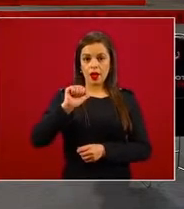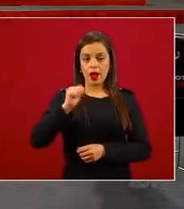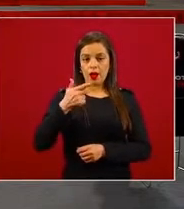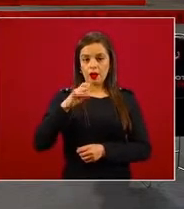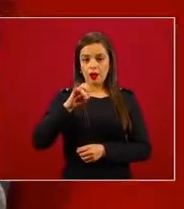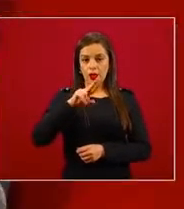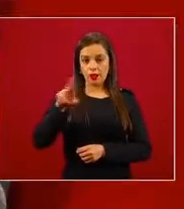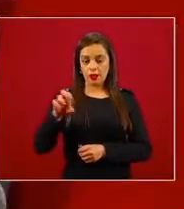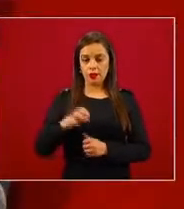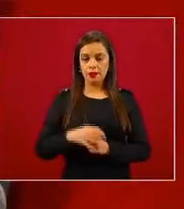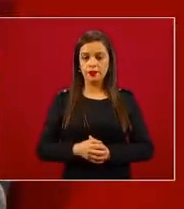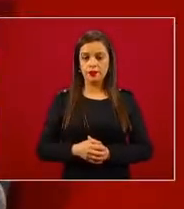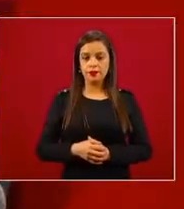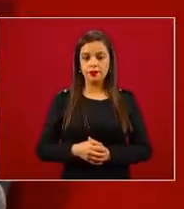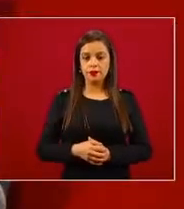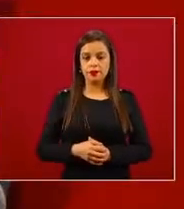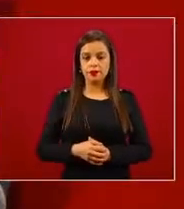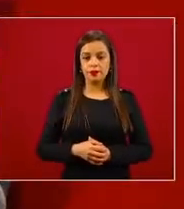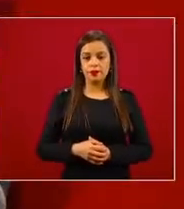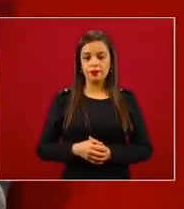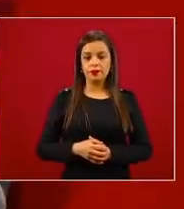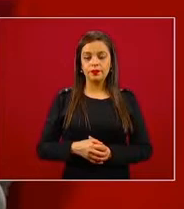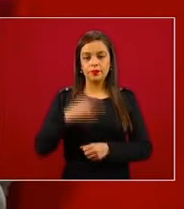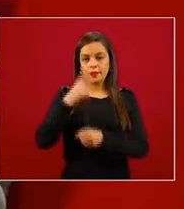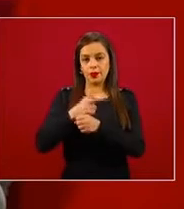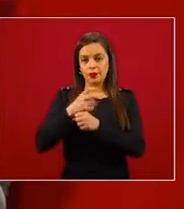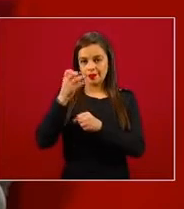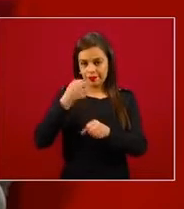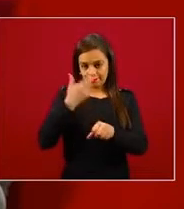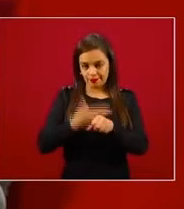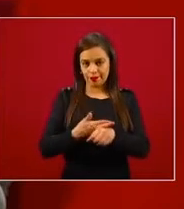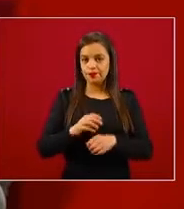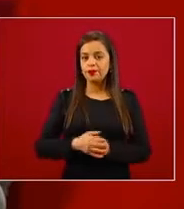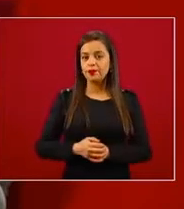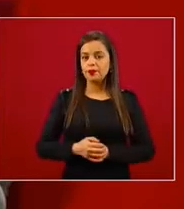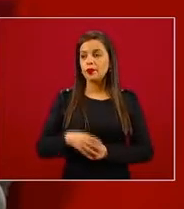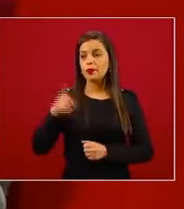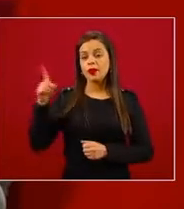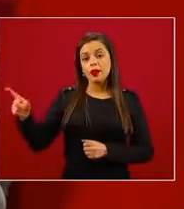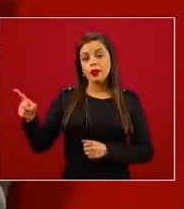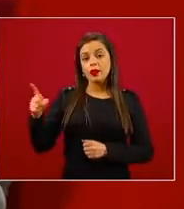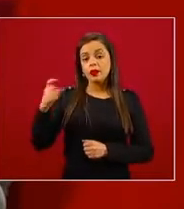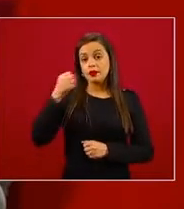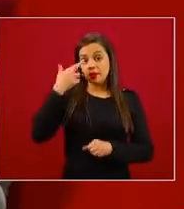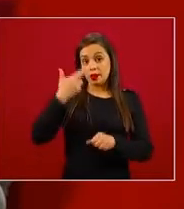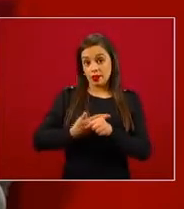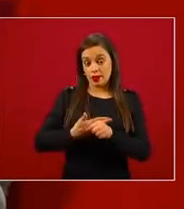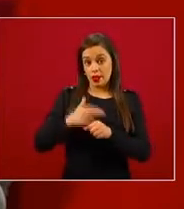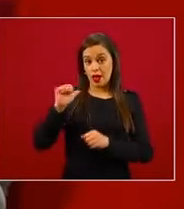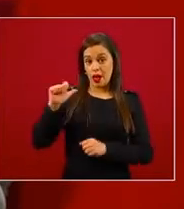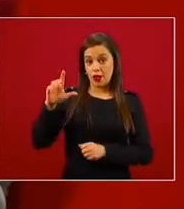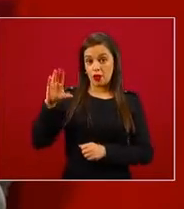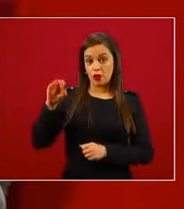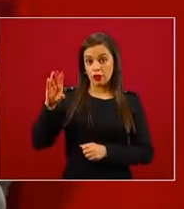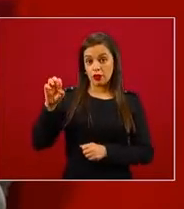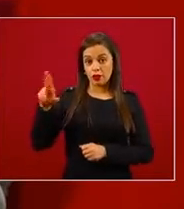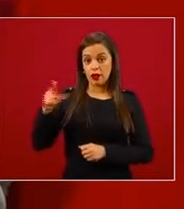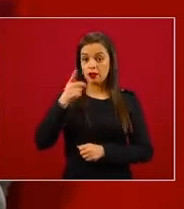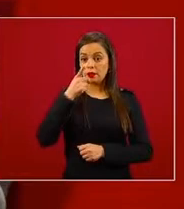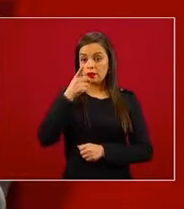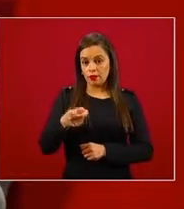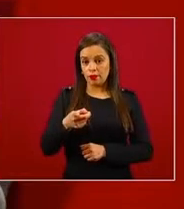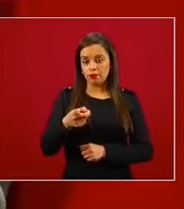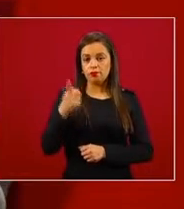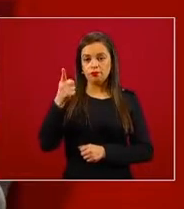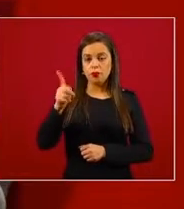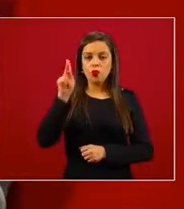from Notimex TV. Deputy Secretary, the Health Secretary, Jorge Alcorcer, we saw